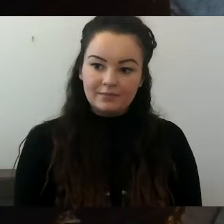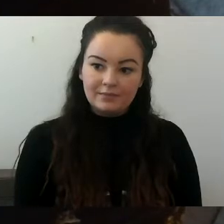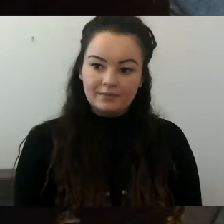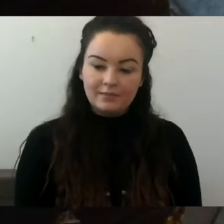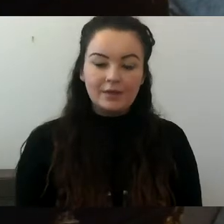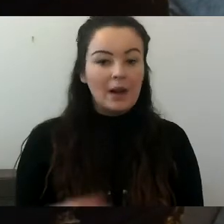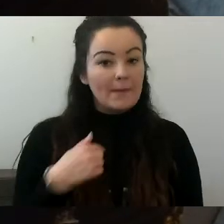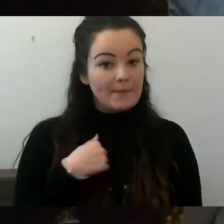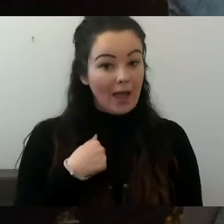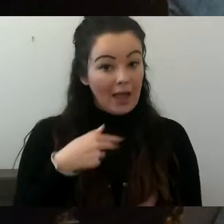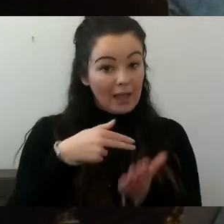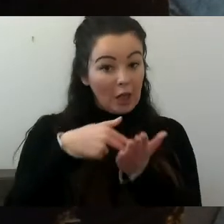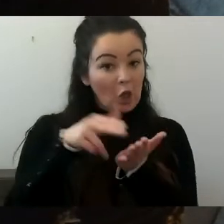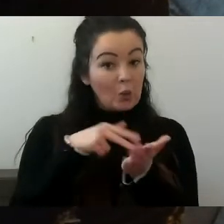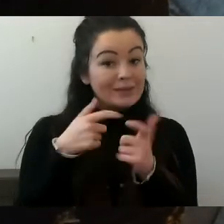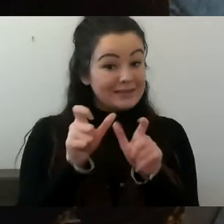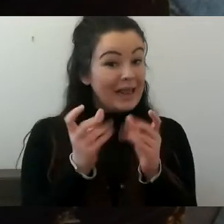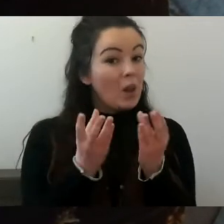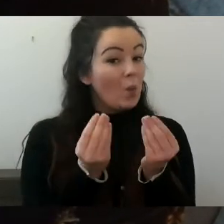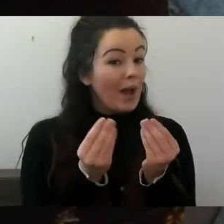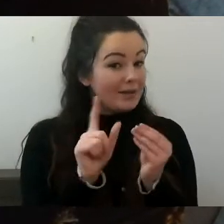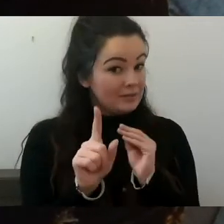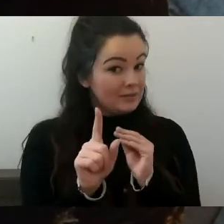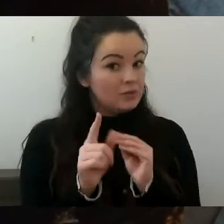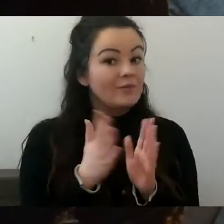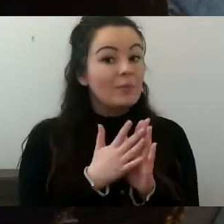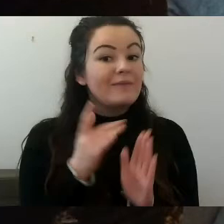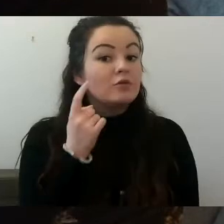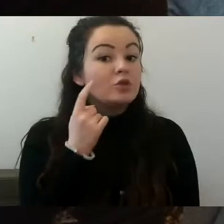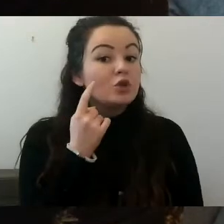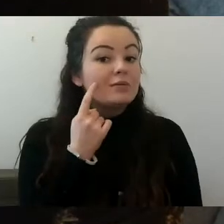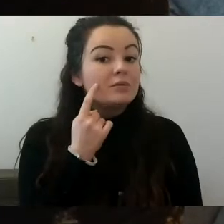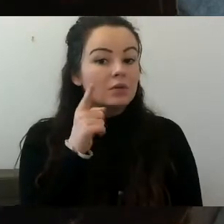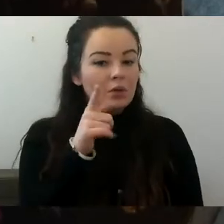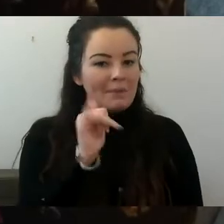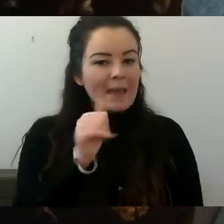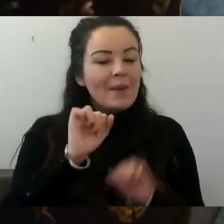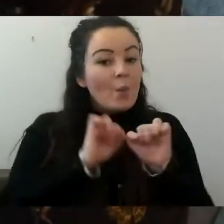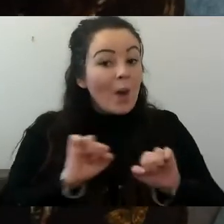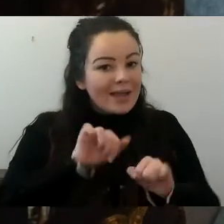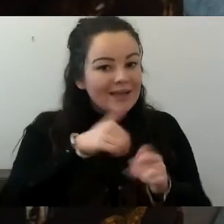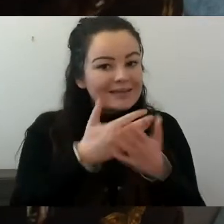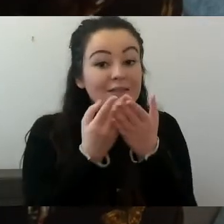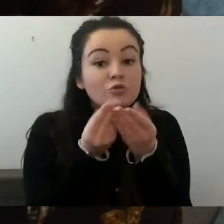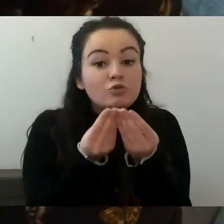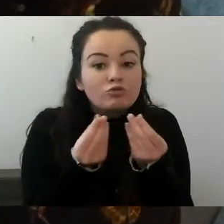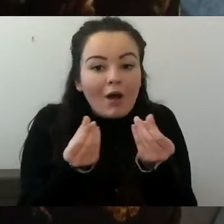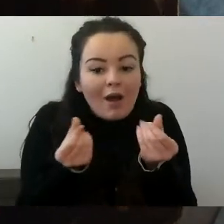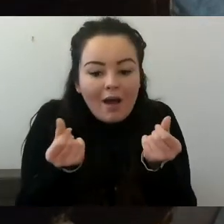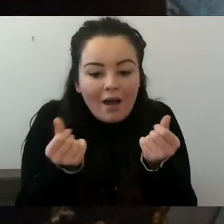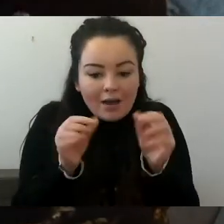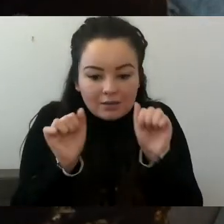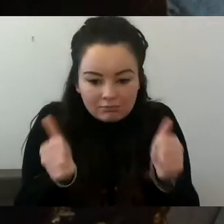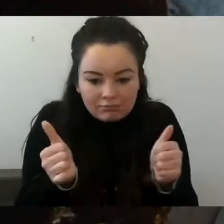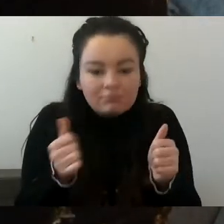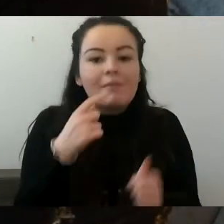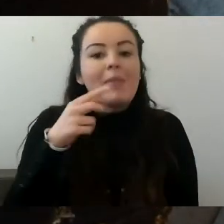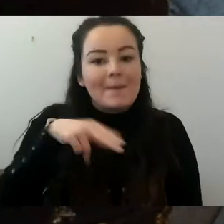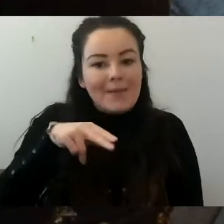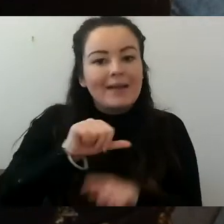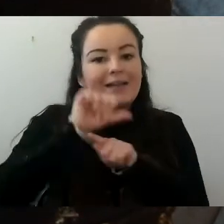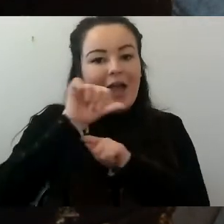My glue is still wet, so I'm just doing this very, very gently. You might want to wait till yours is